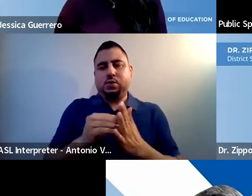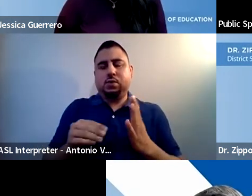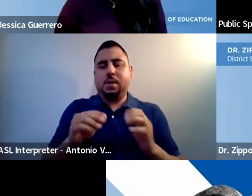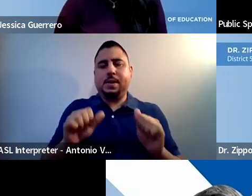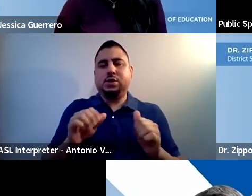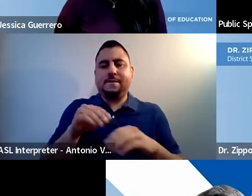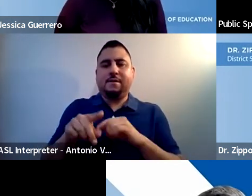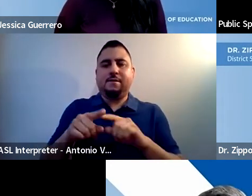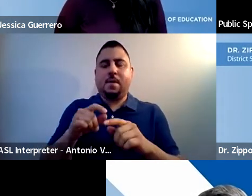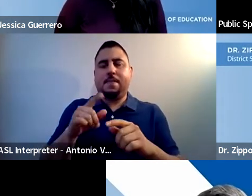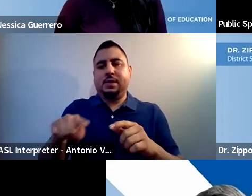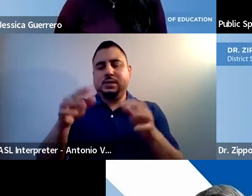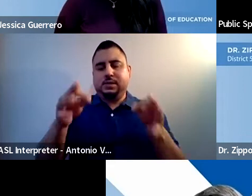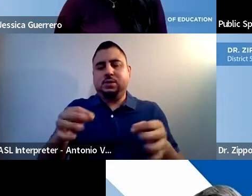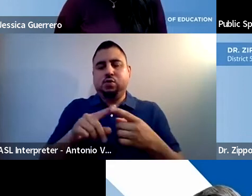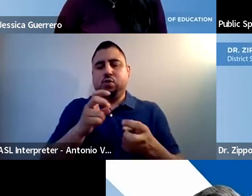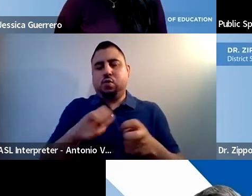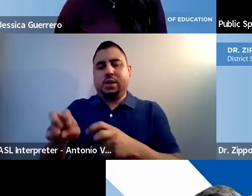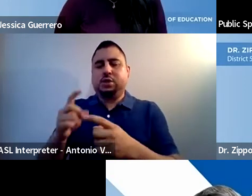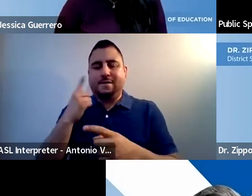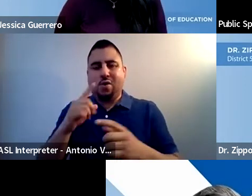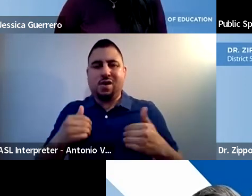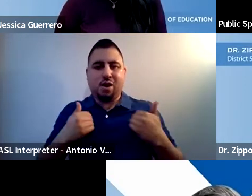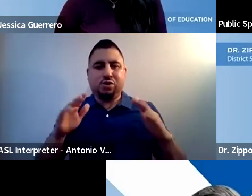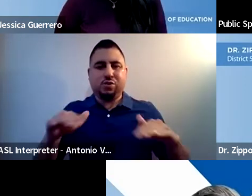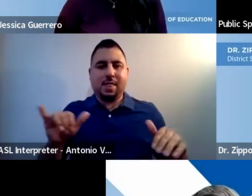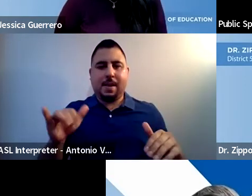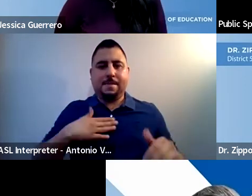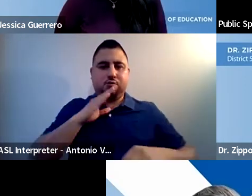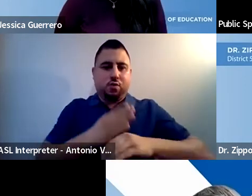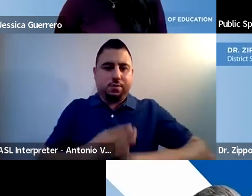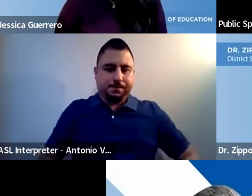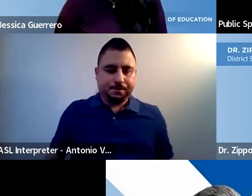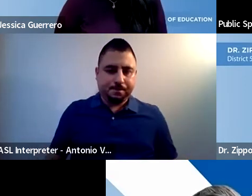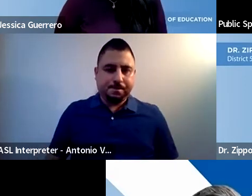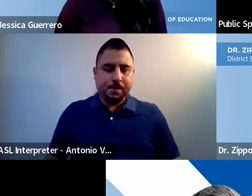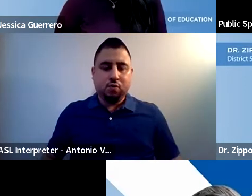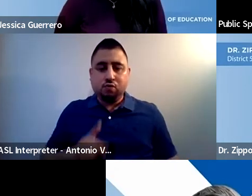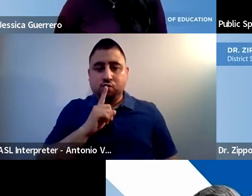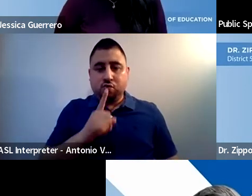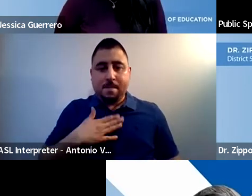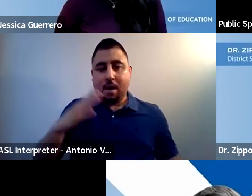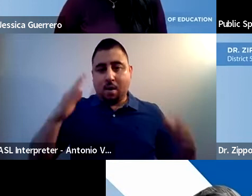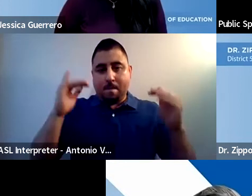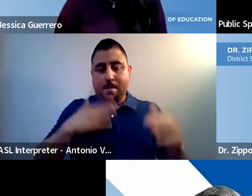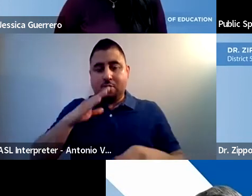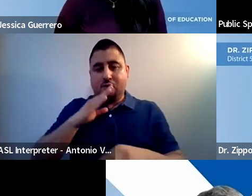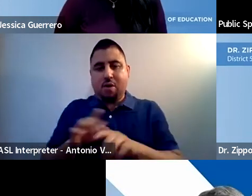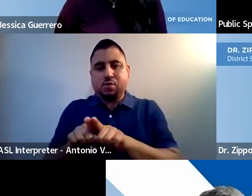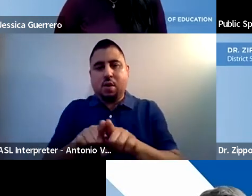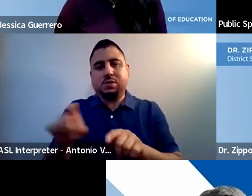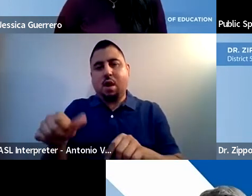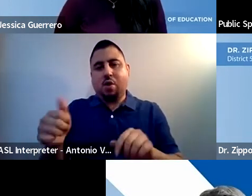this decision to switch them, especially for the younger children such as my daughter. It is truly my hope that my daughter, as well as the